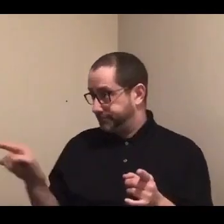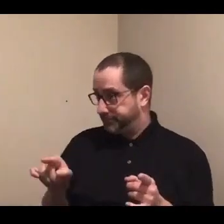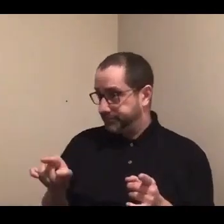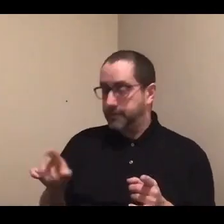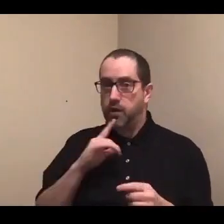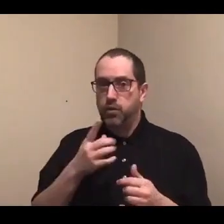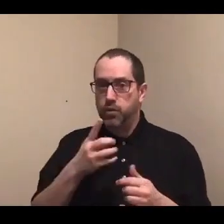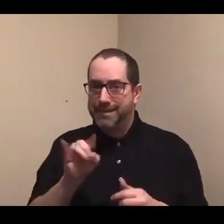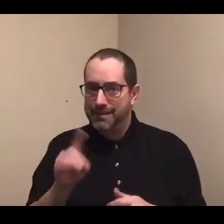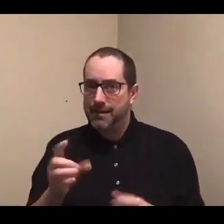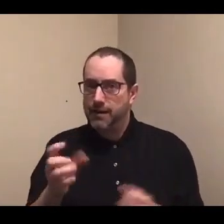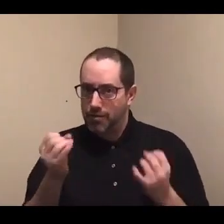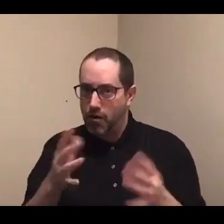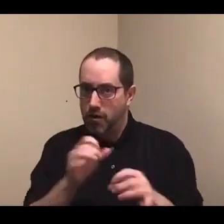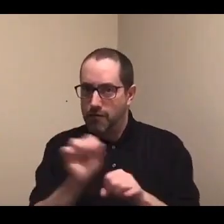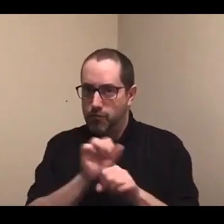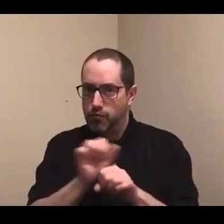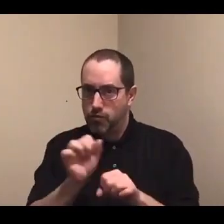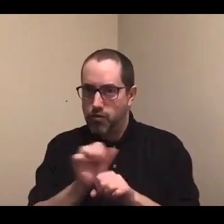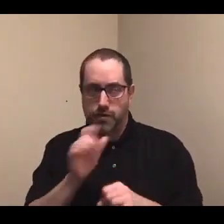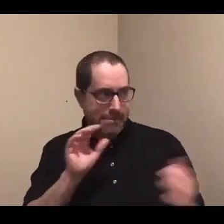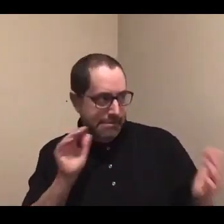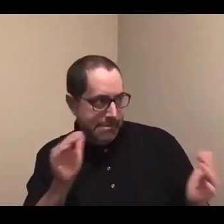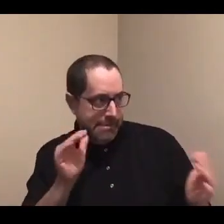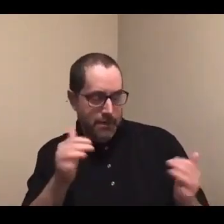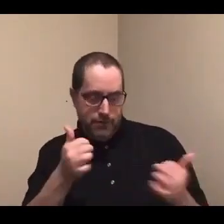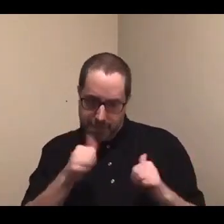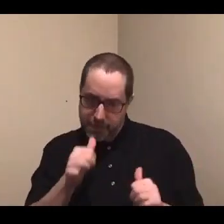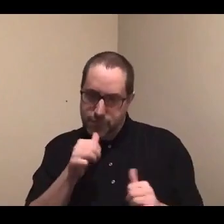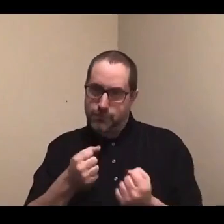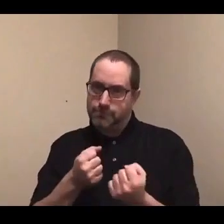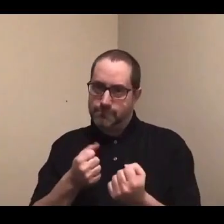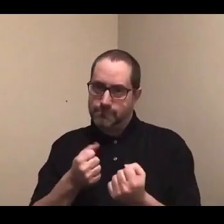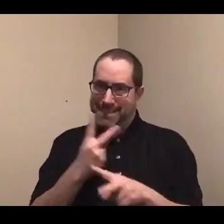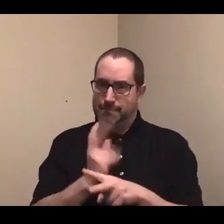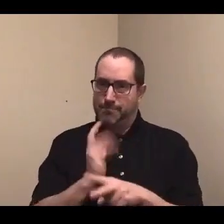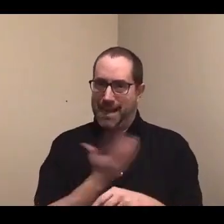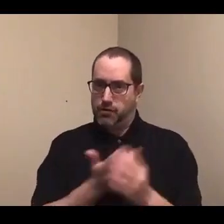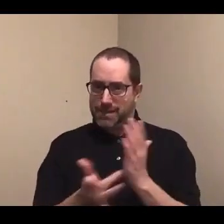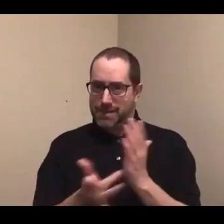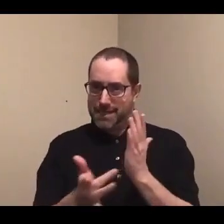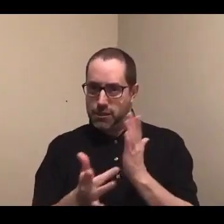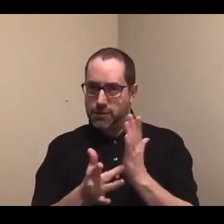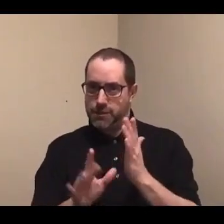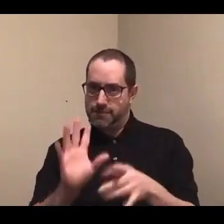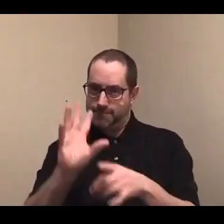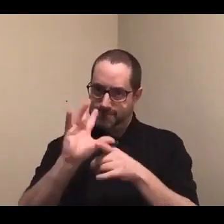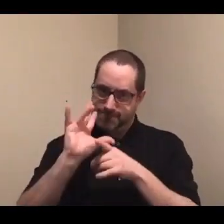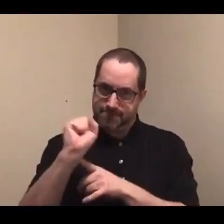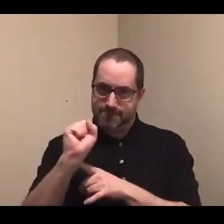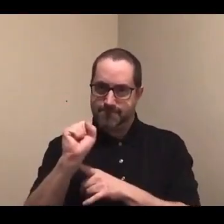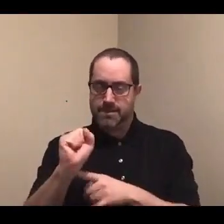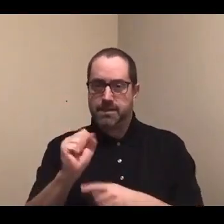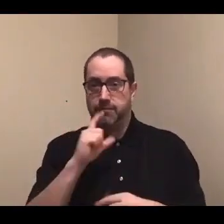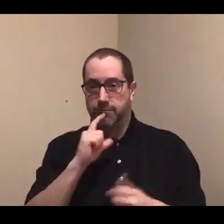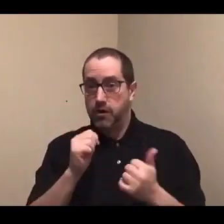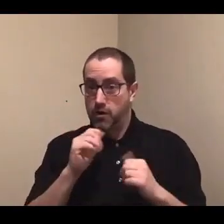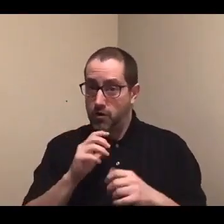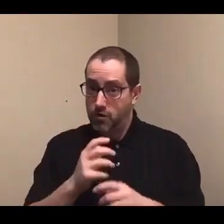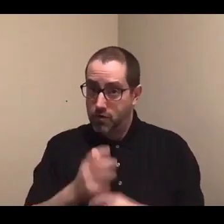we address any potential failure points of the technology. We're confident that not only do we